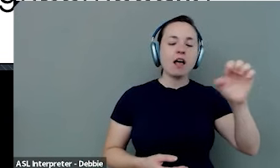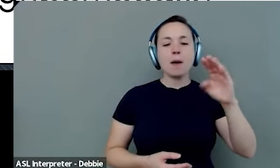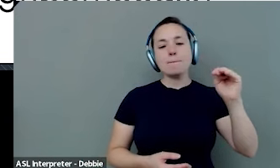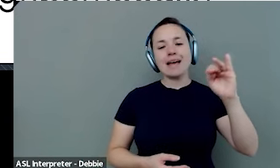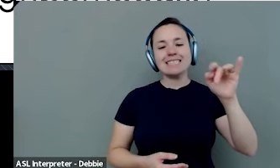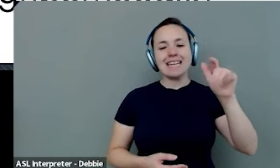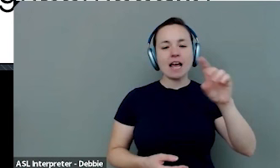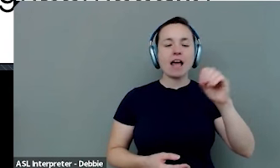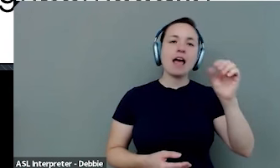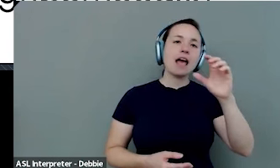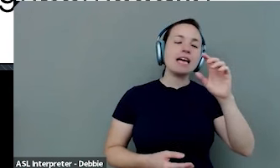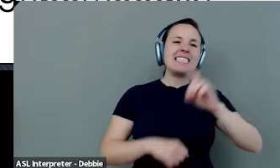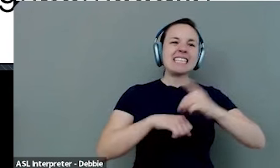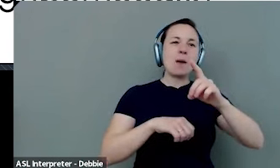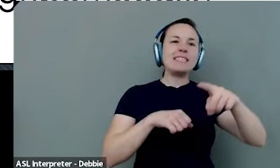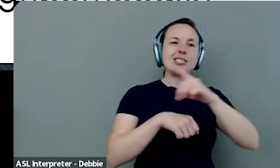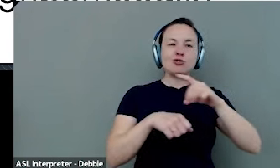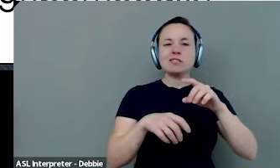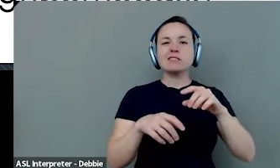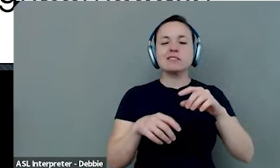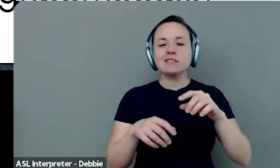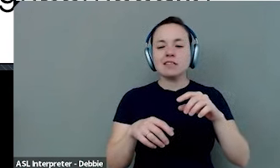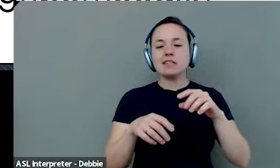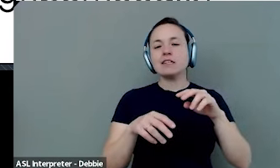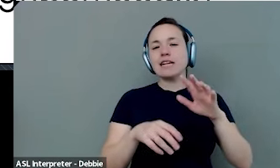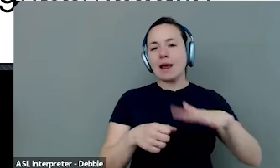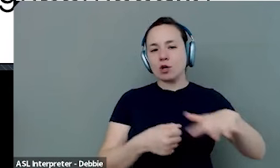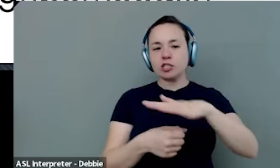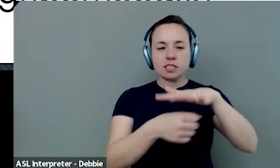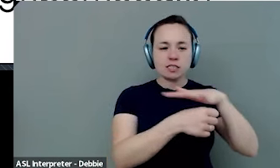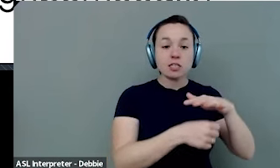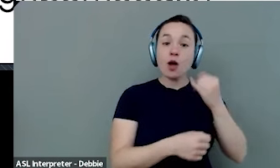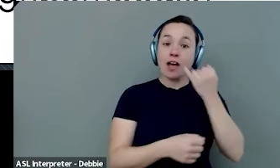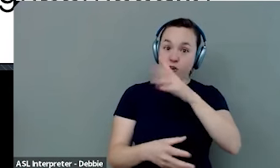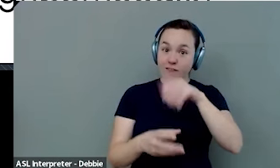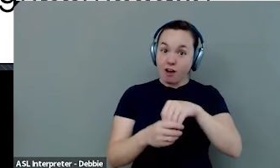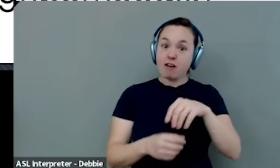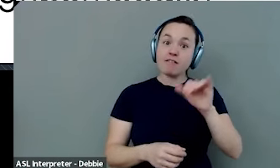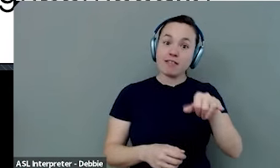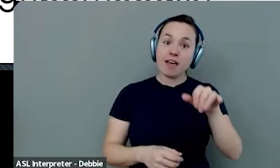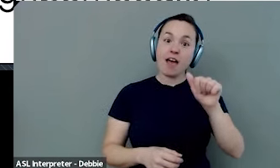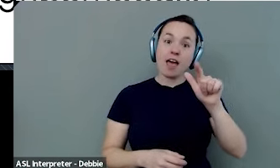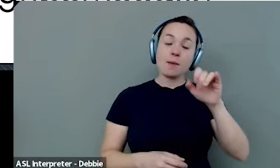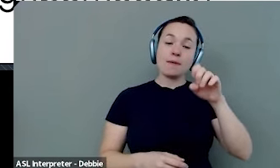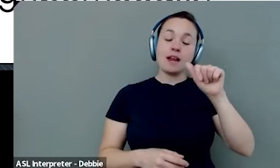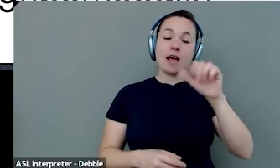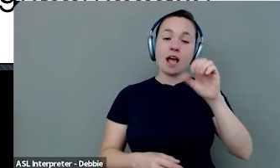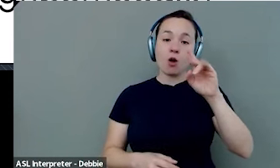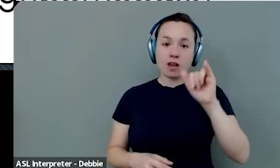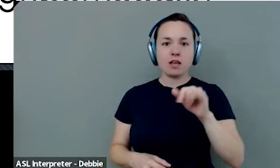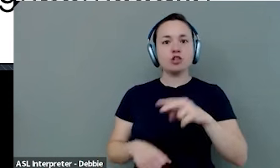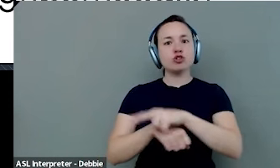And so if you live in any parts of this part of Alameda County, Supervisor Carson is